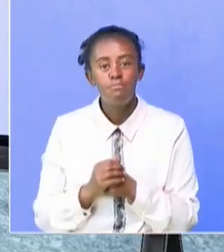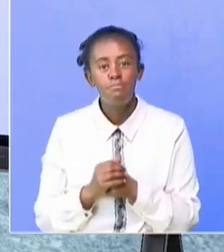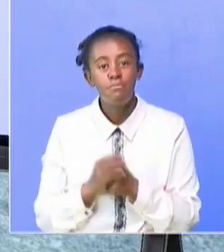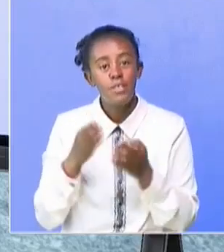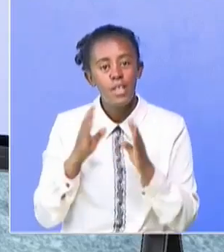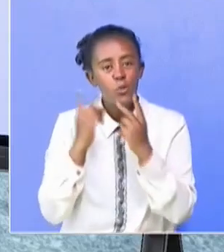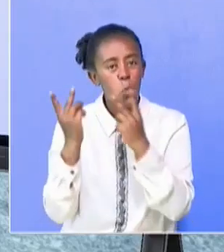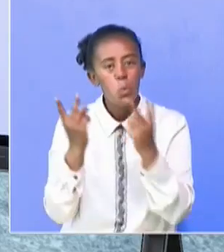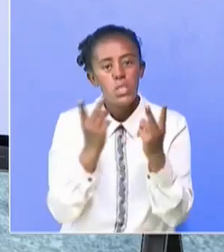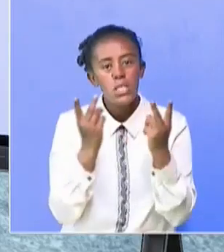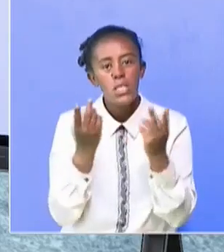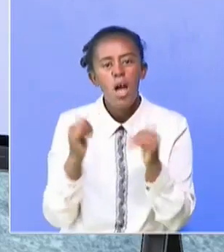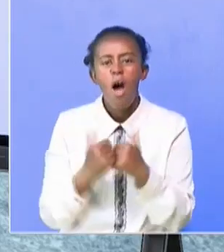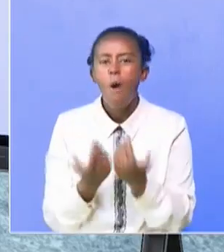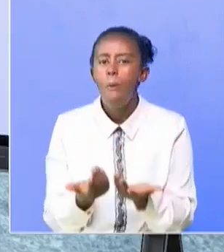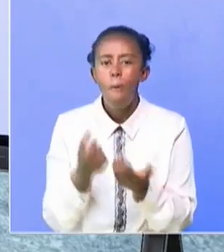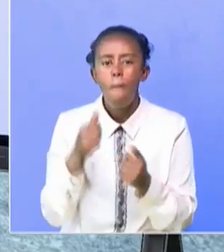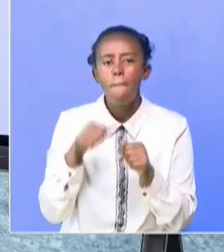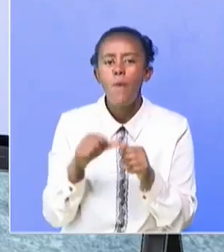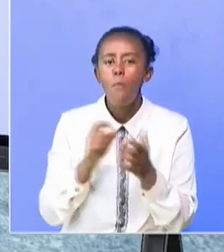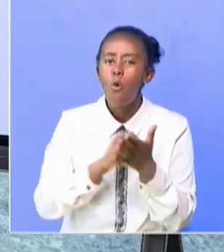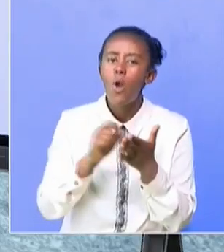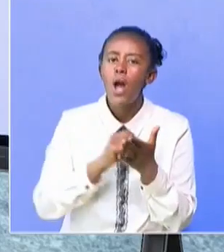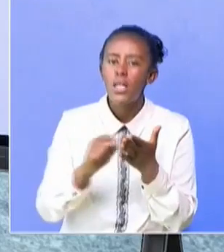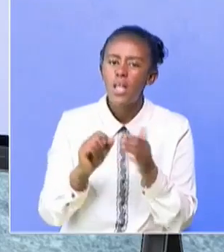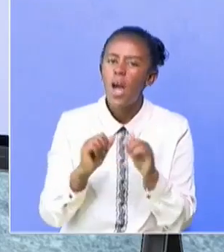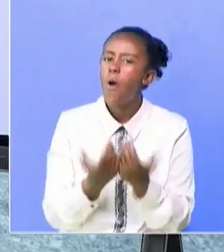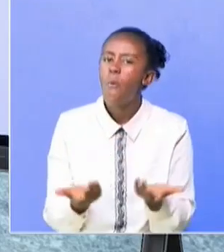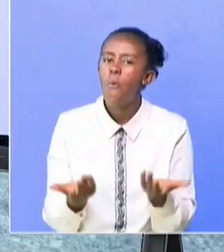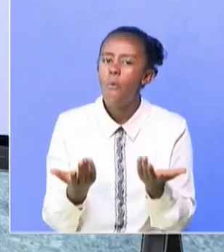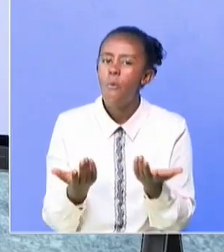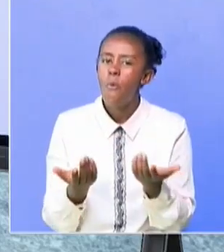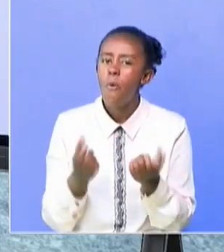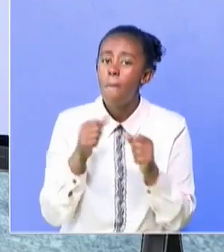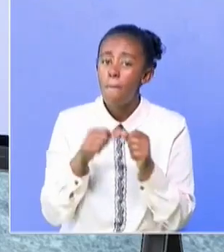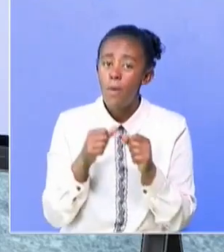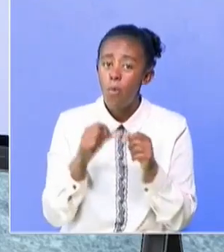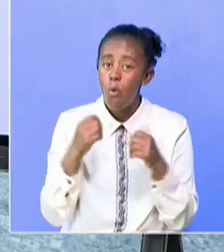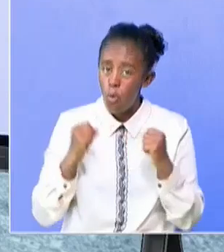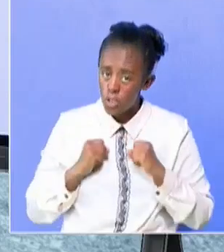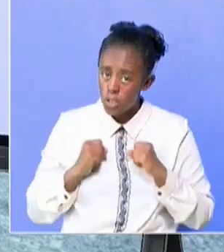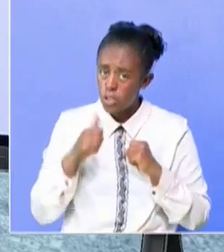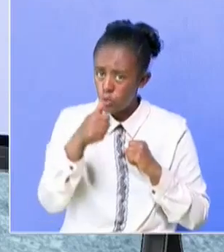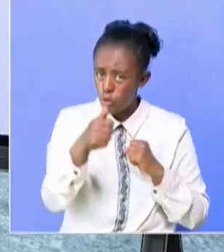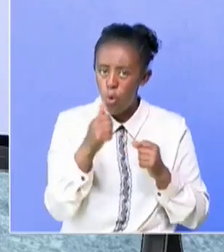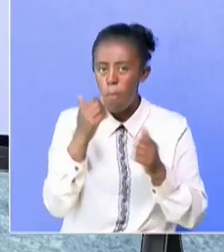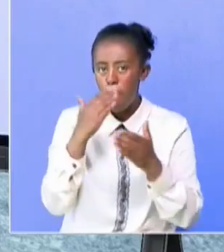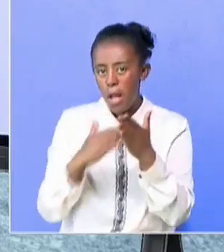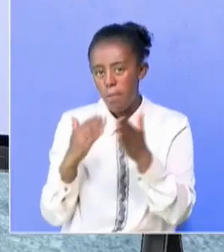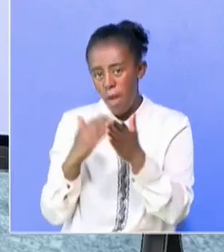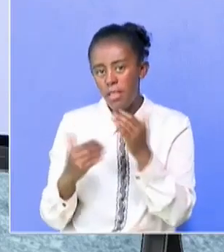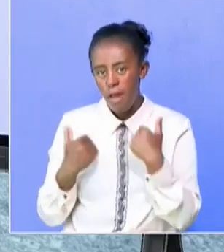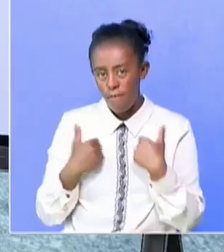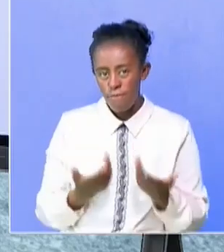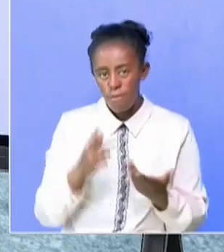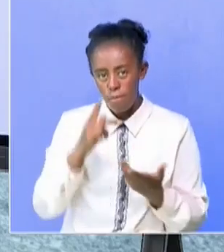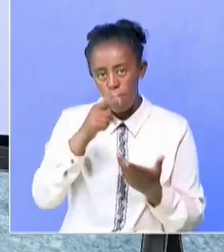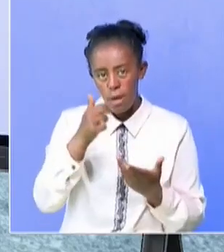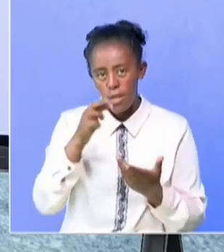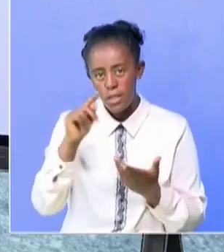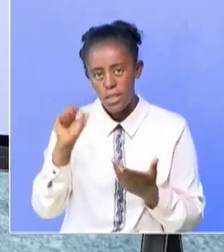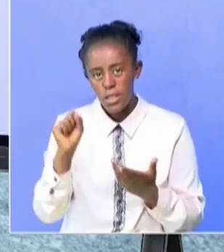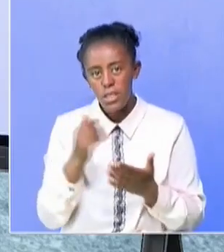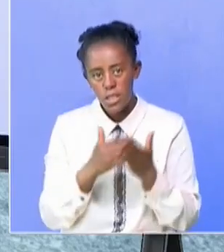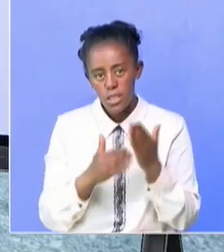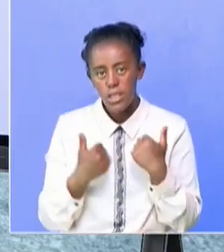see how memo is writing. Yeah, memo has its own parts. I would like to make you